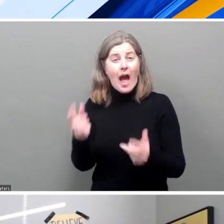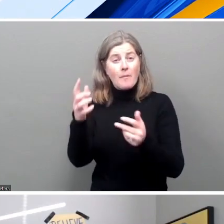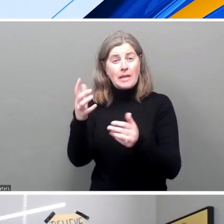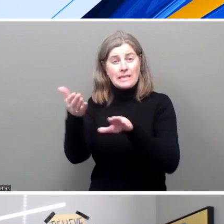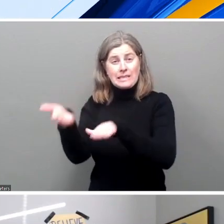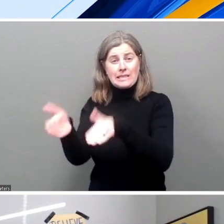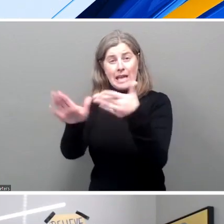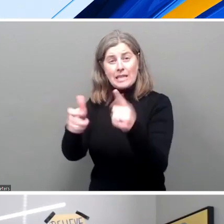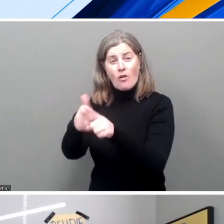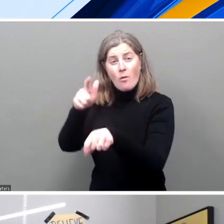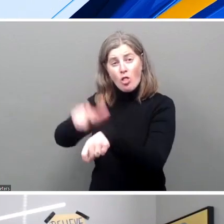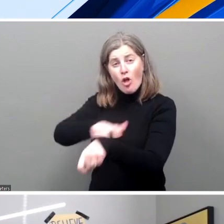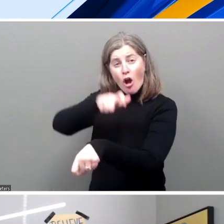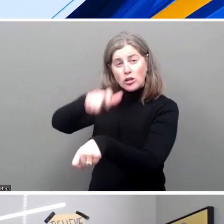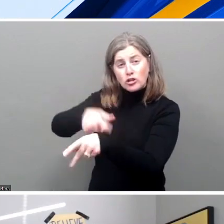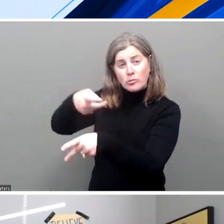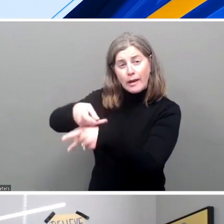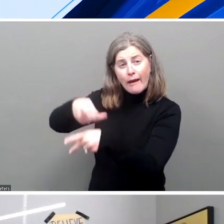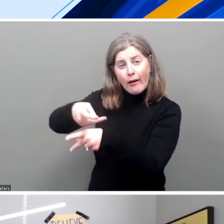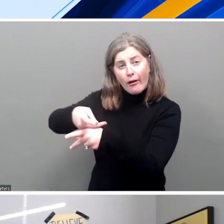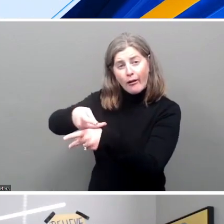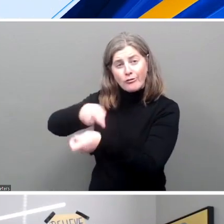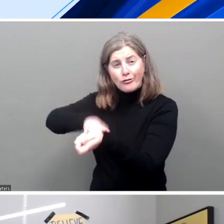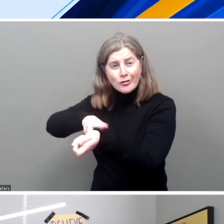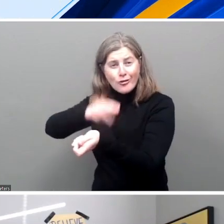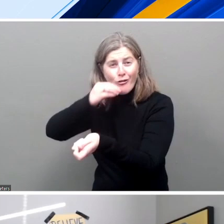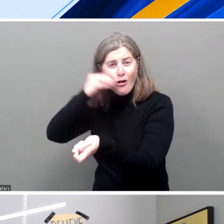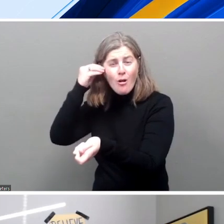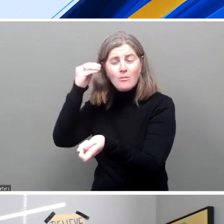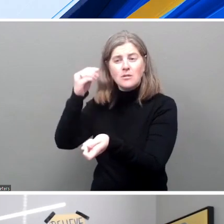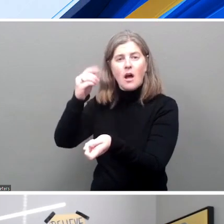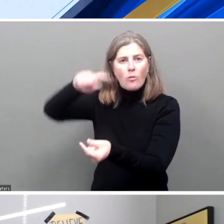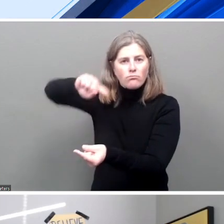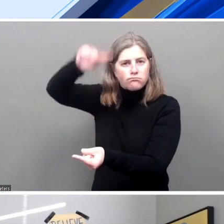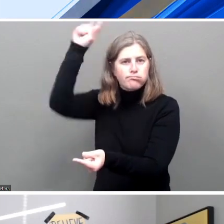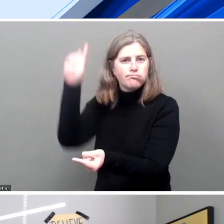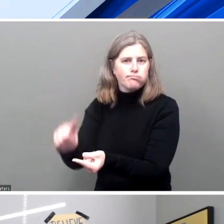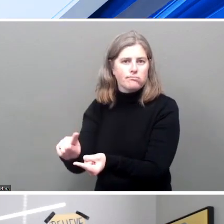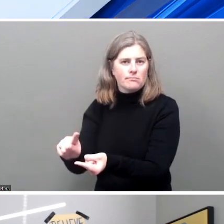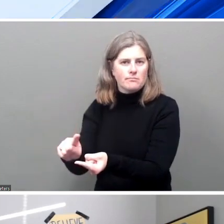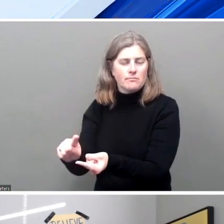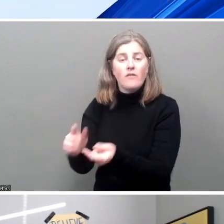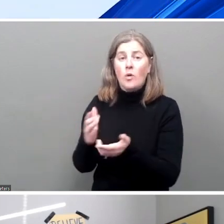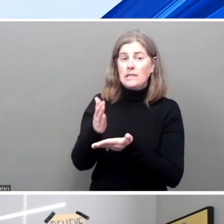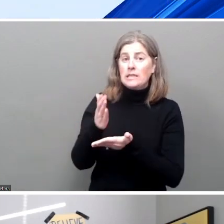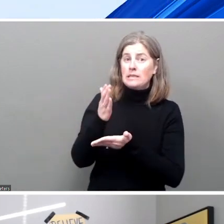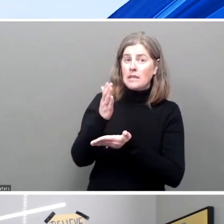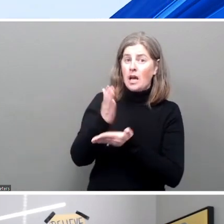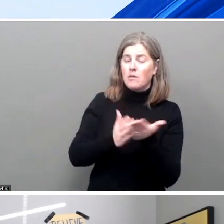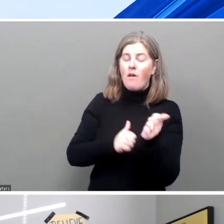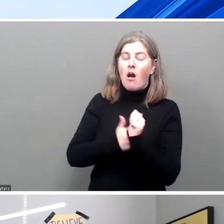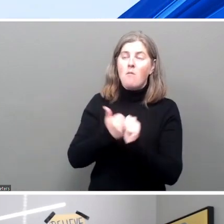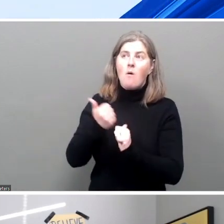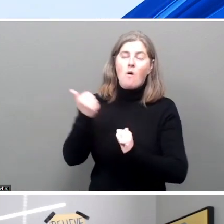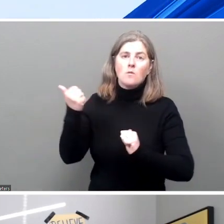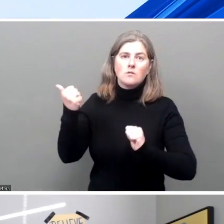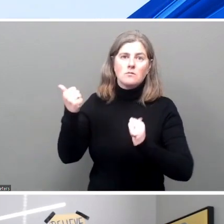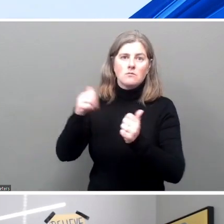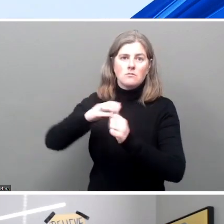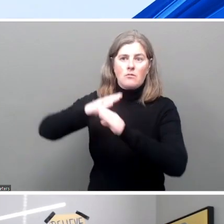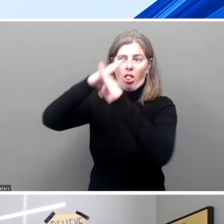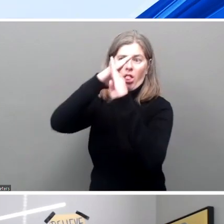care residents, there's been a profound reduction. So in some of our most vulnerable groups, as